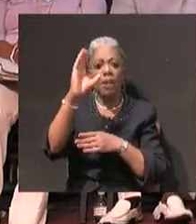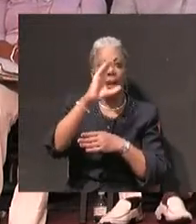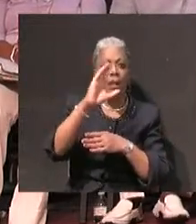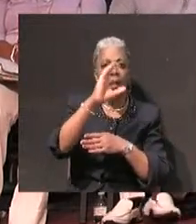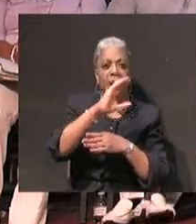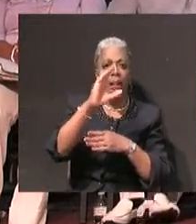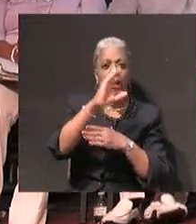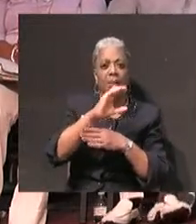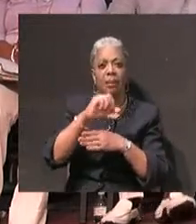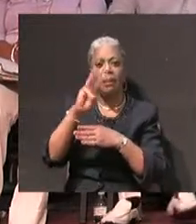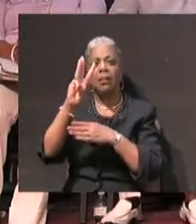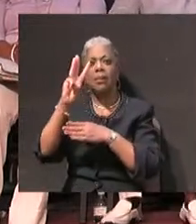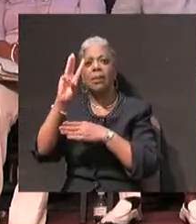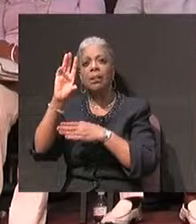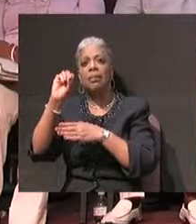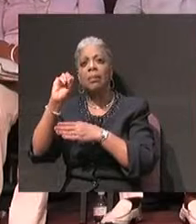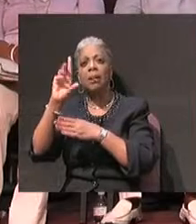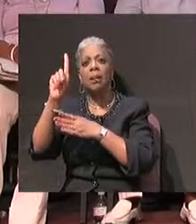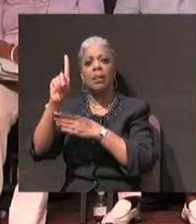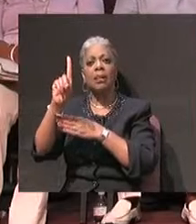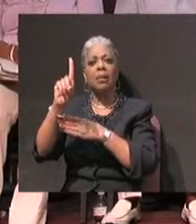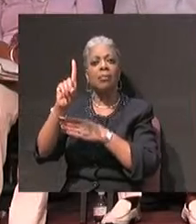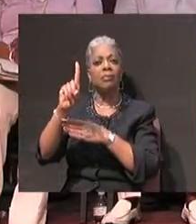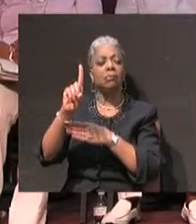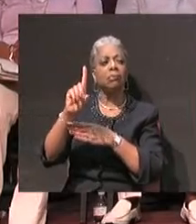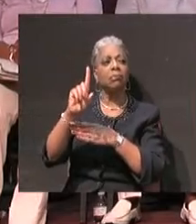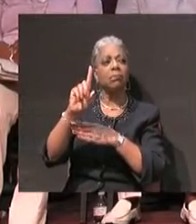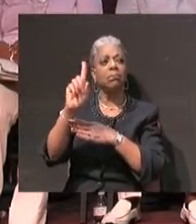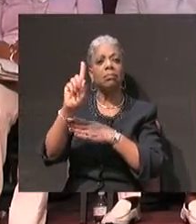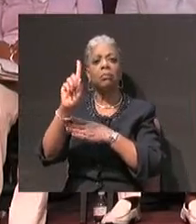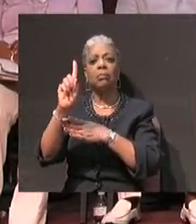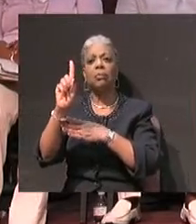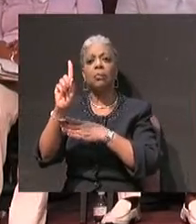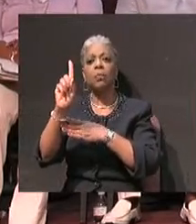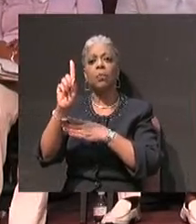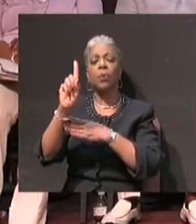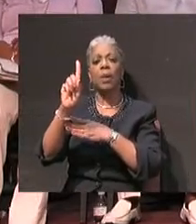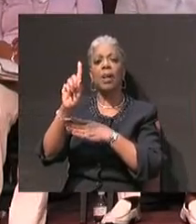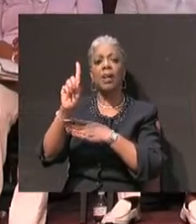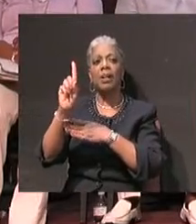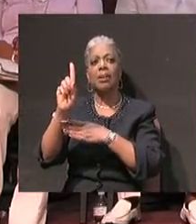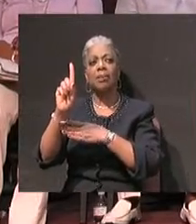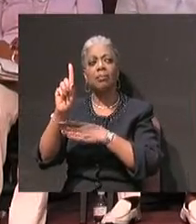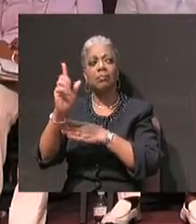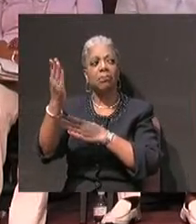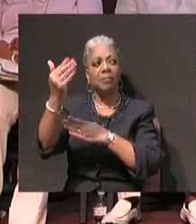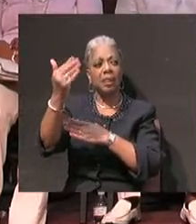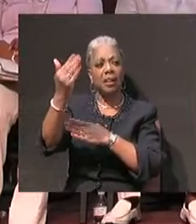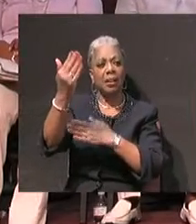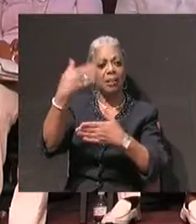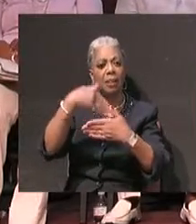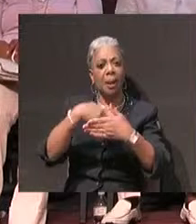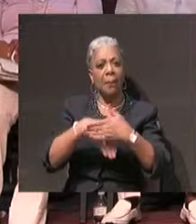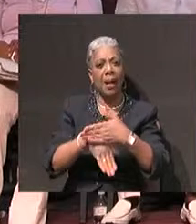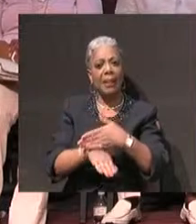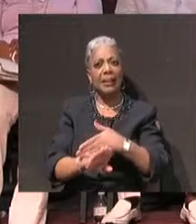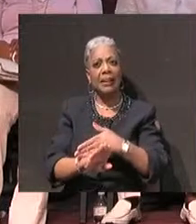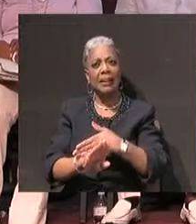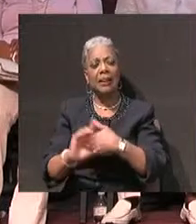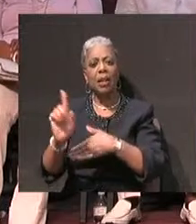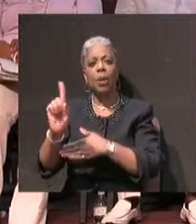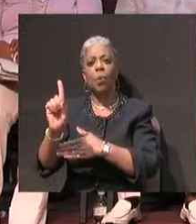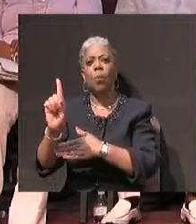Lewis! Where be thou art? You see him? Where is he? Is Lewis